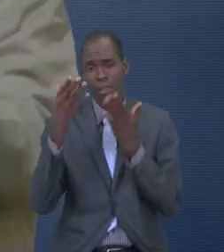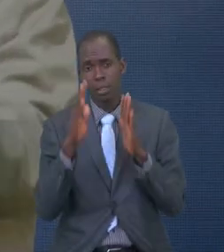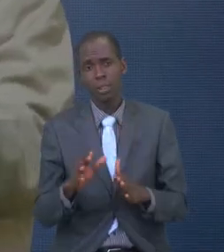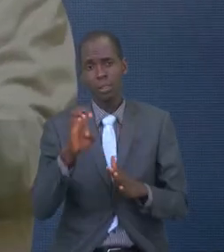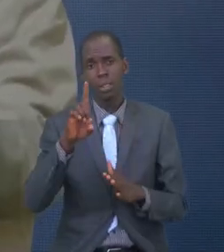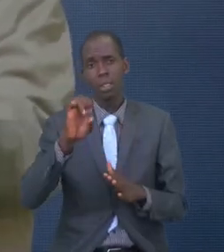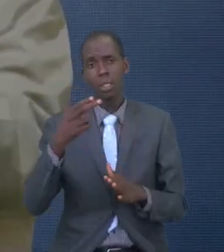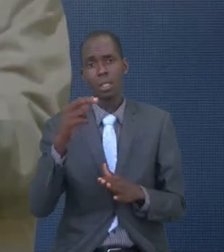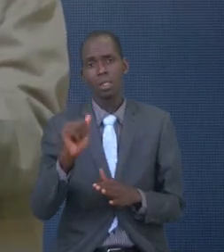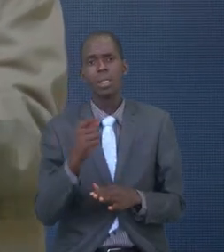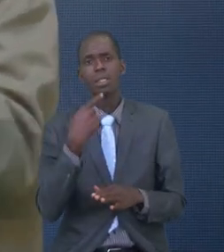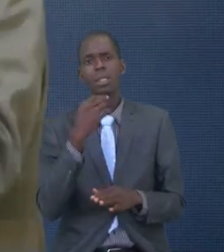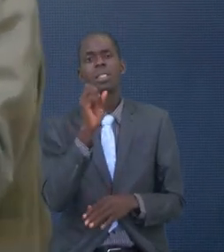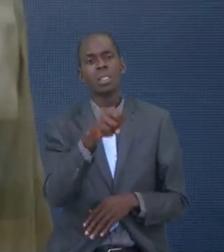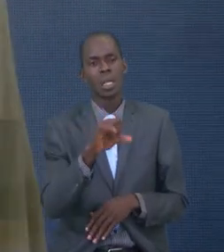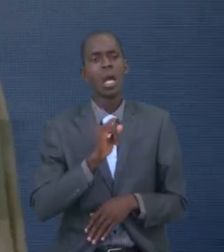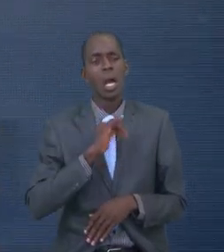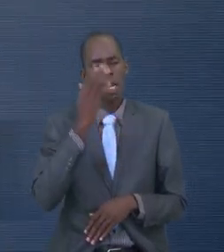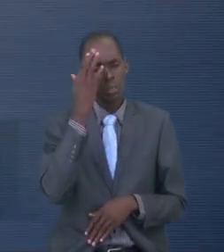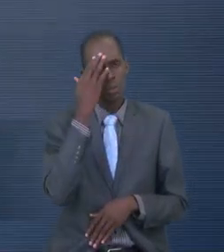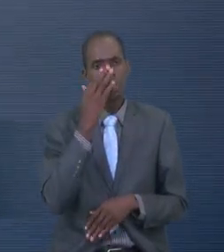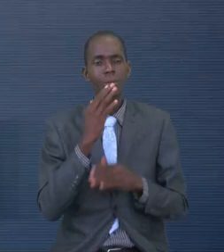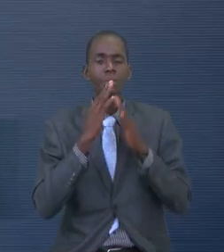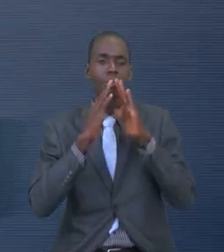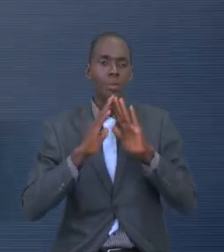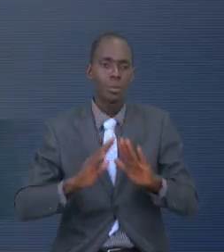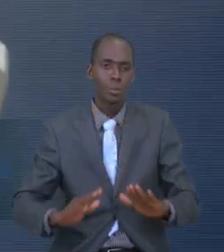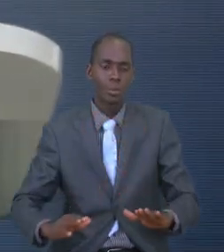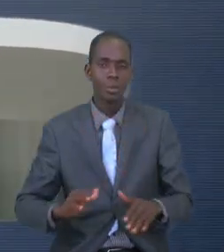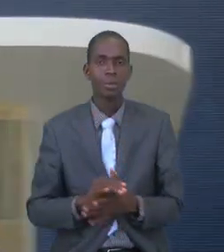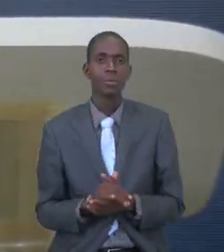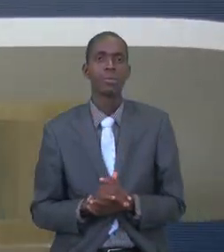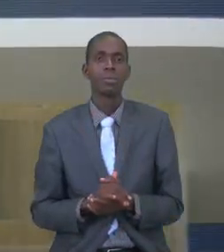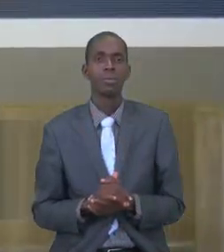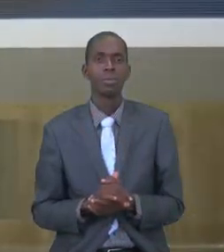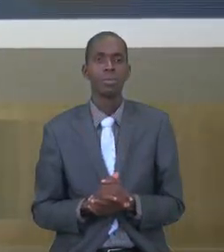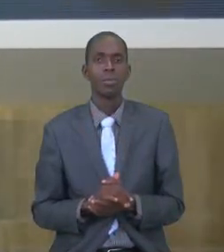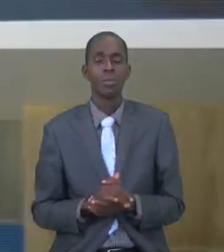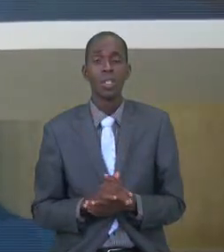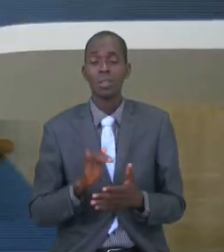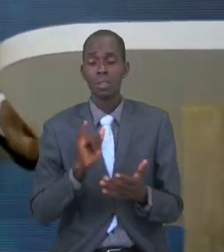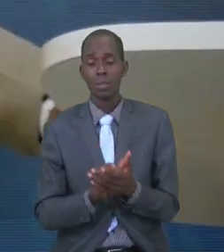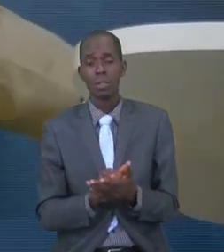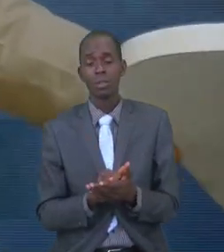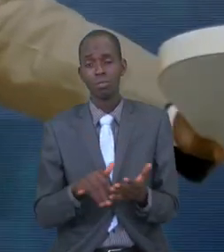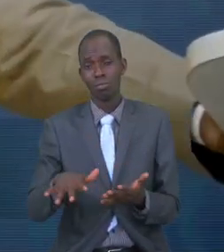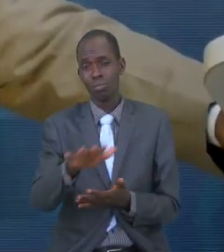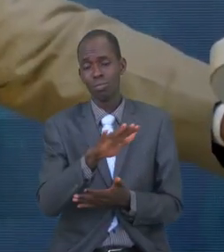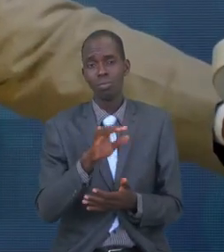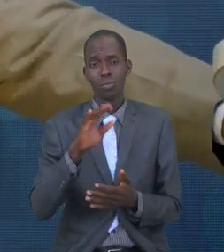I know it, hold your peace. The sons of the prophets